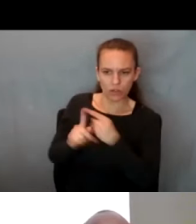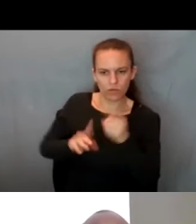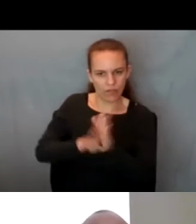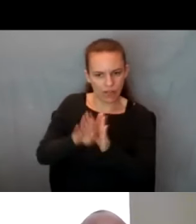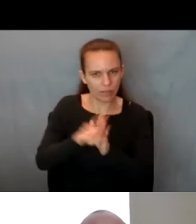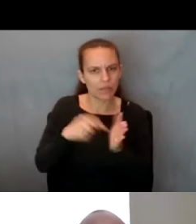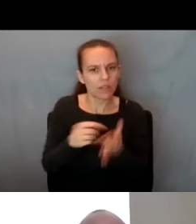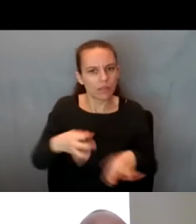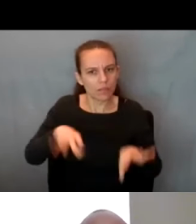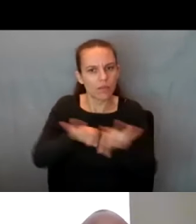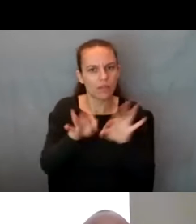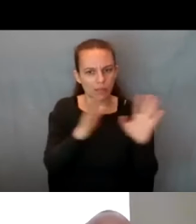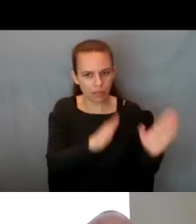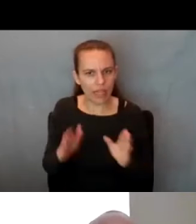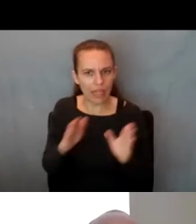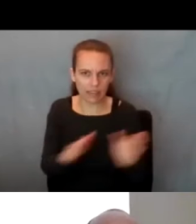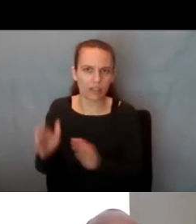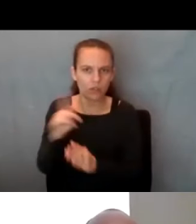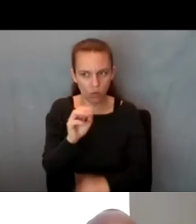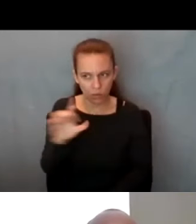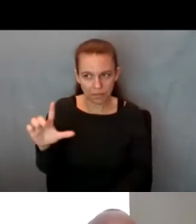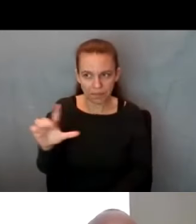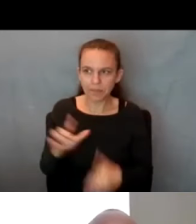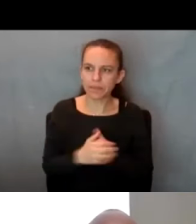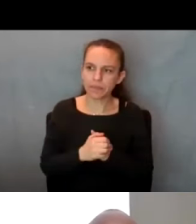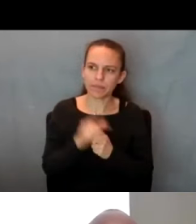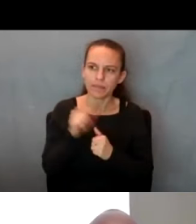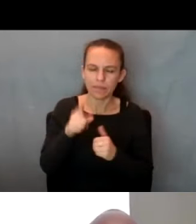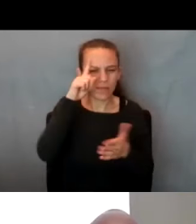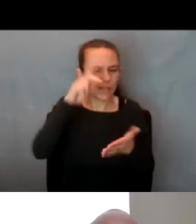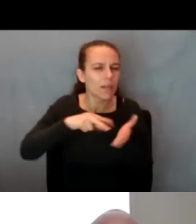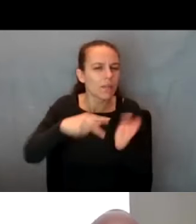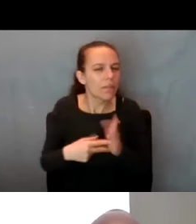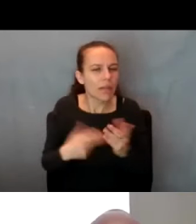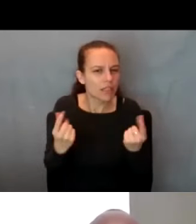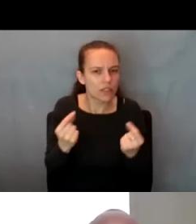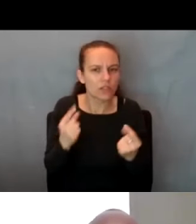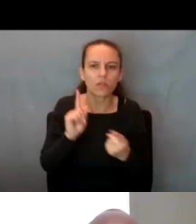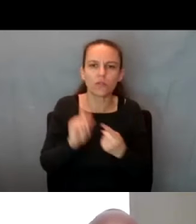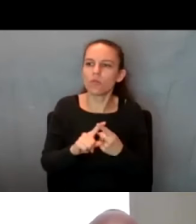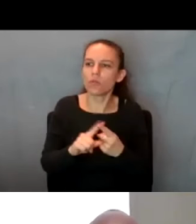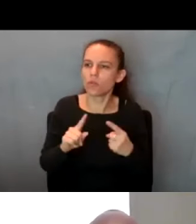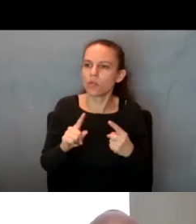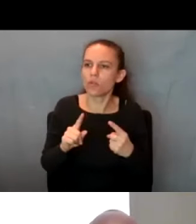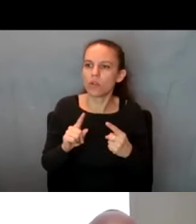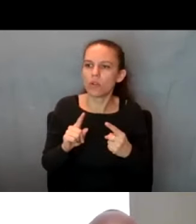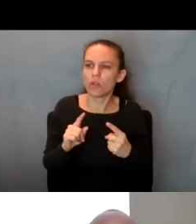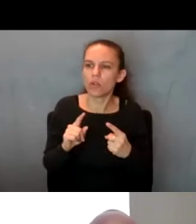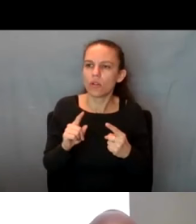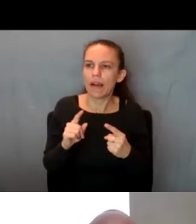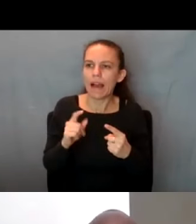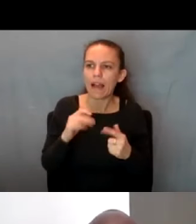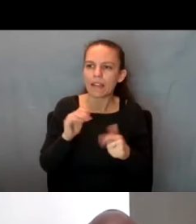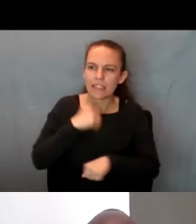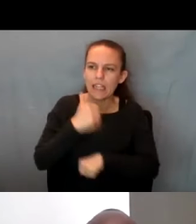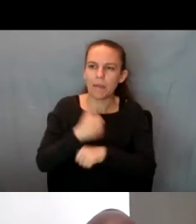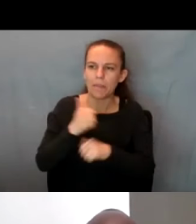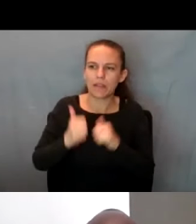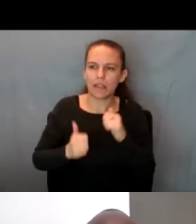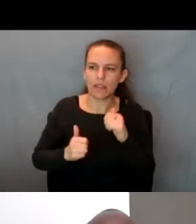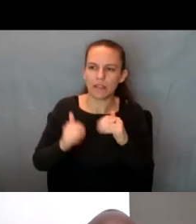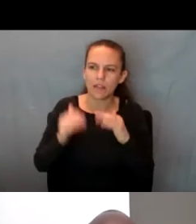and implementation tool, which is meant really to go up to the lowest level possible in terms